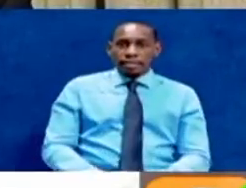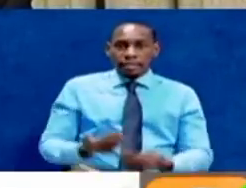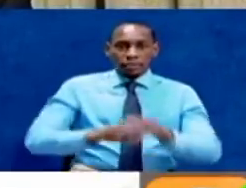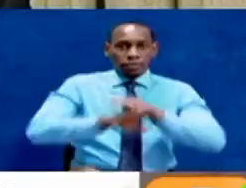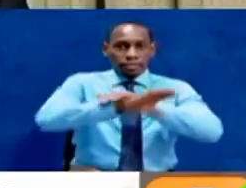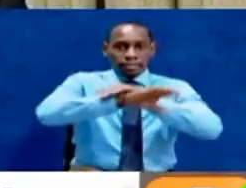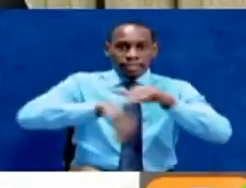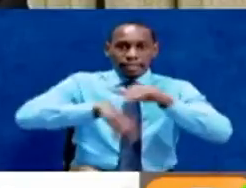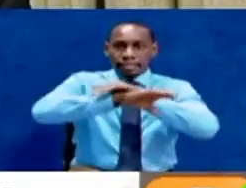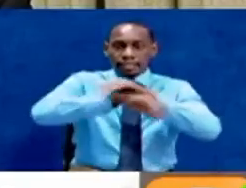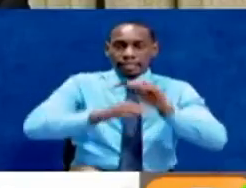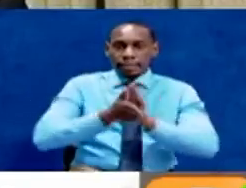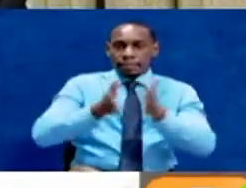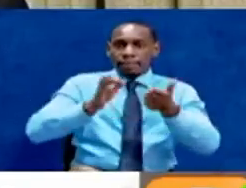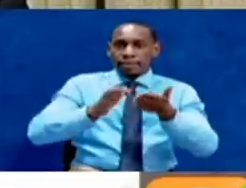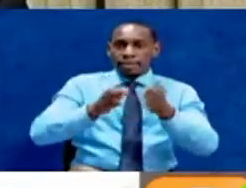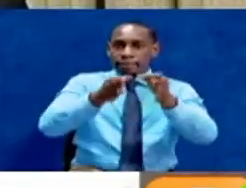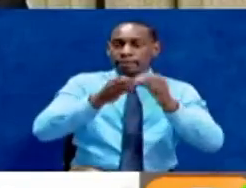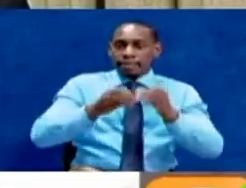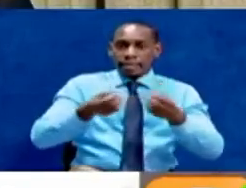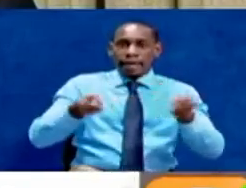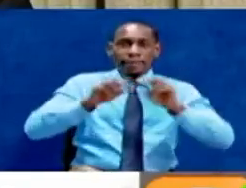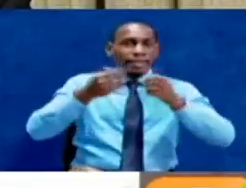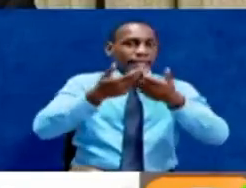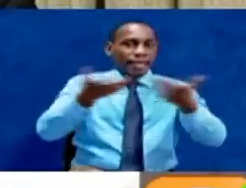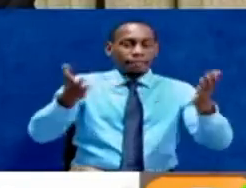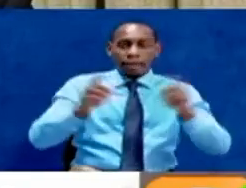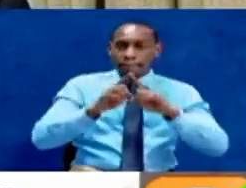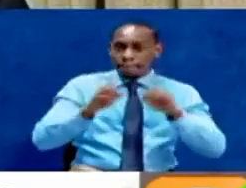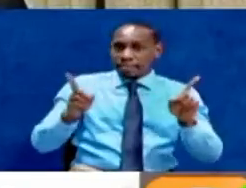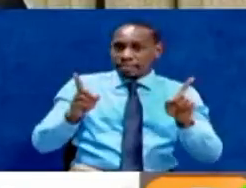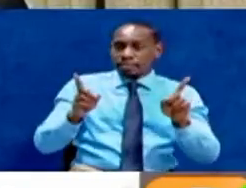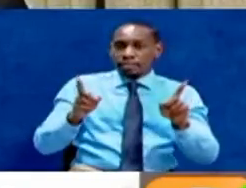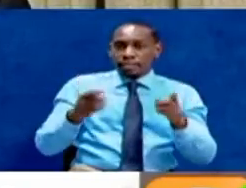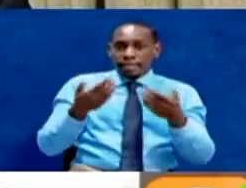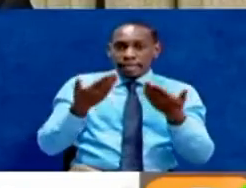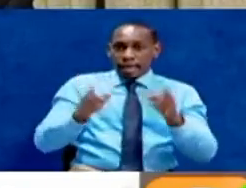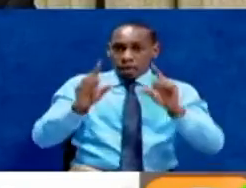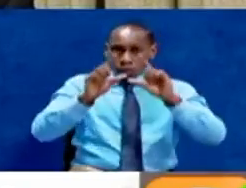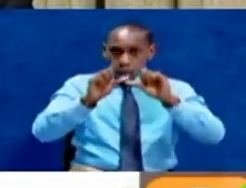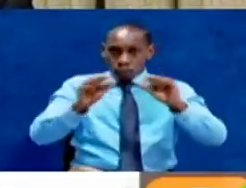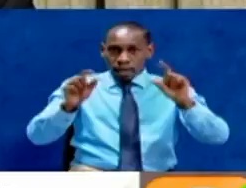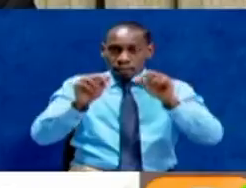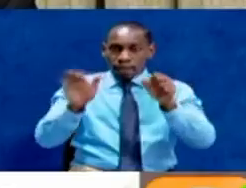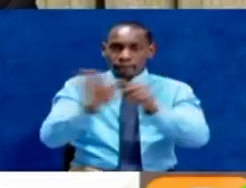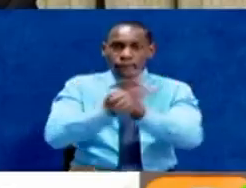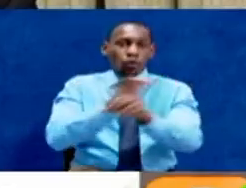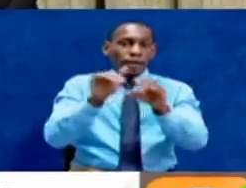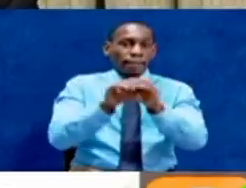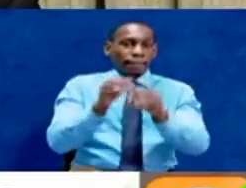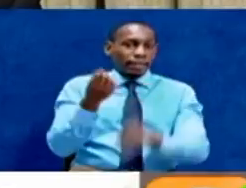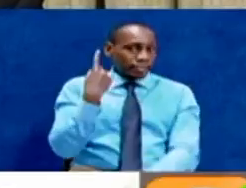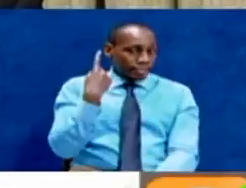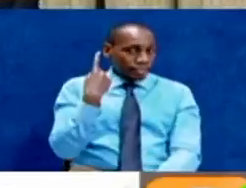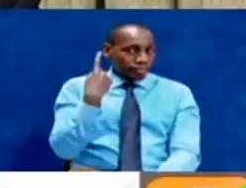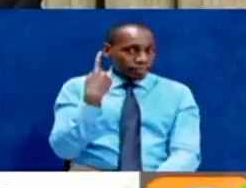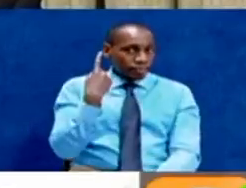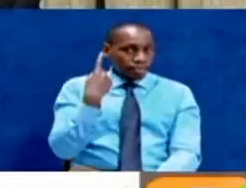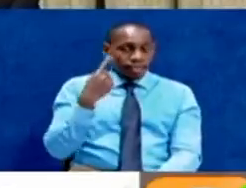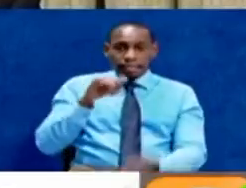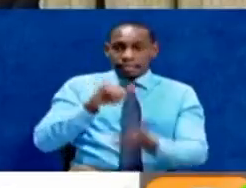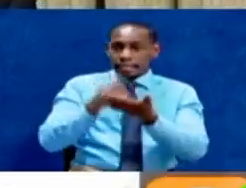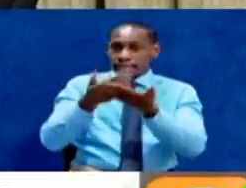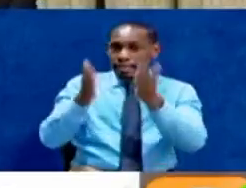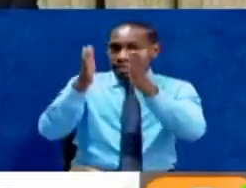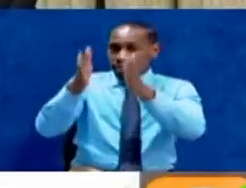public finances is happening right, left, and center. But because of what we are calling loyalty, right, to